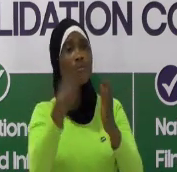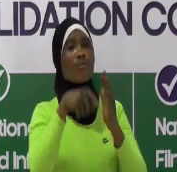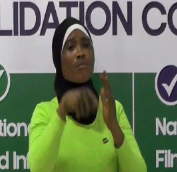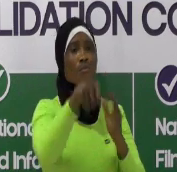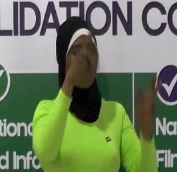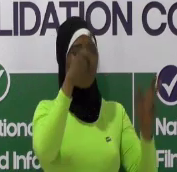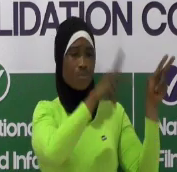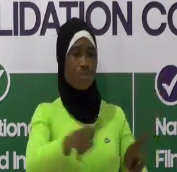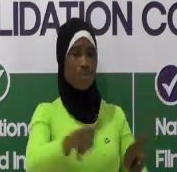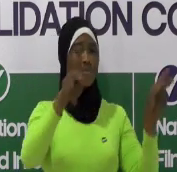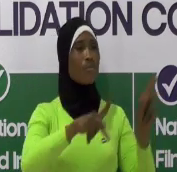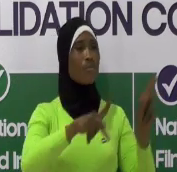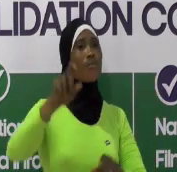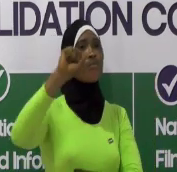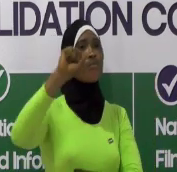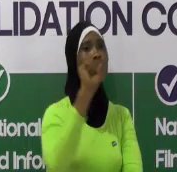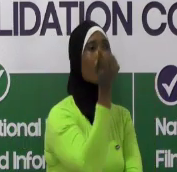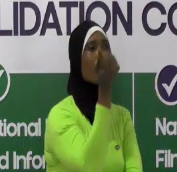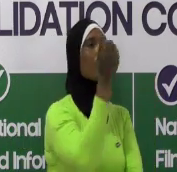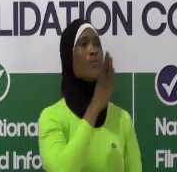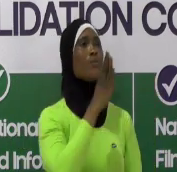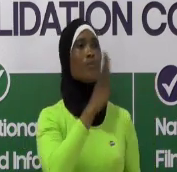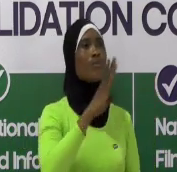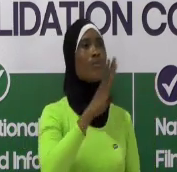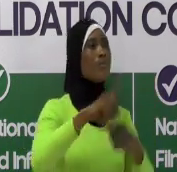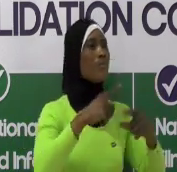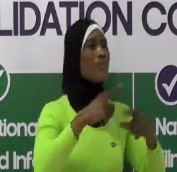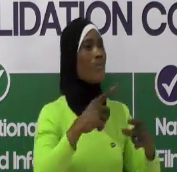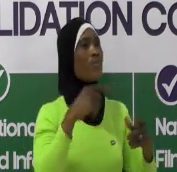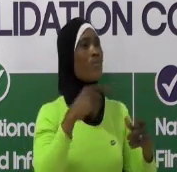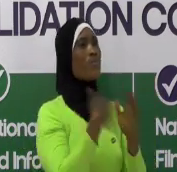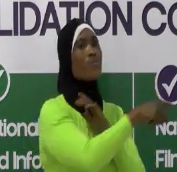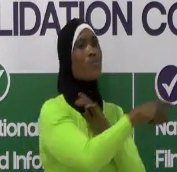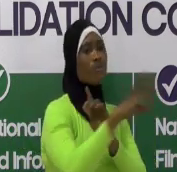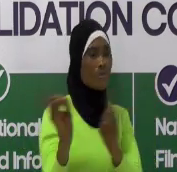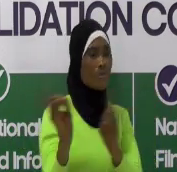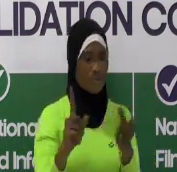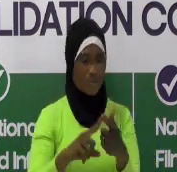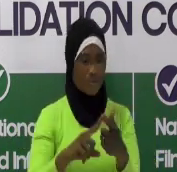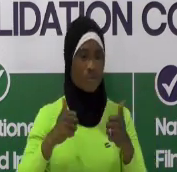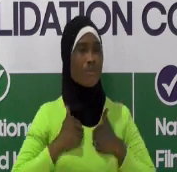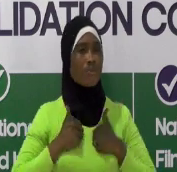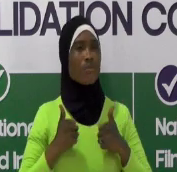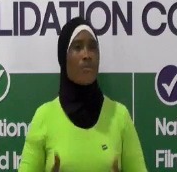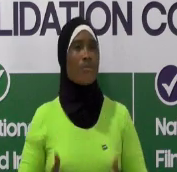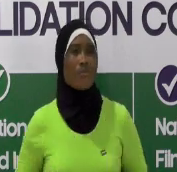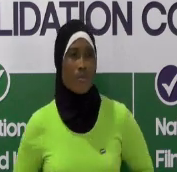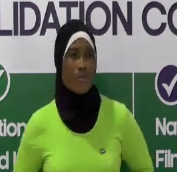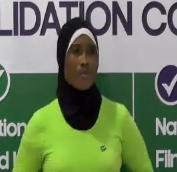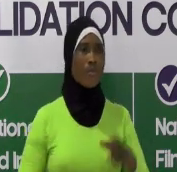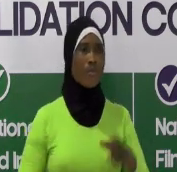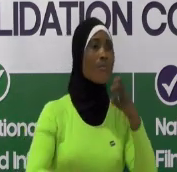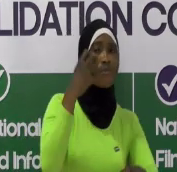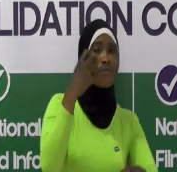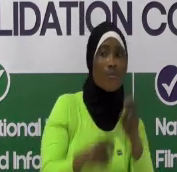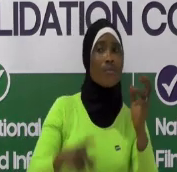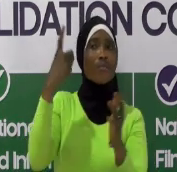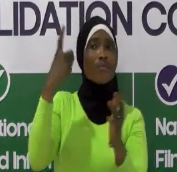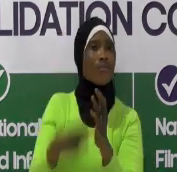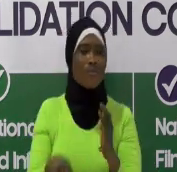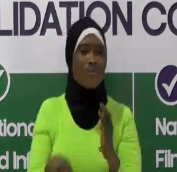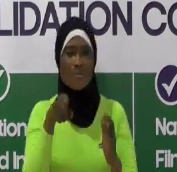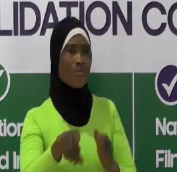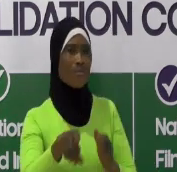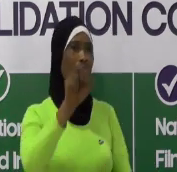about? What do you don't do for addressing concern here? And what is the status of